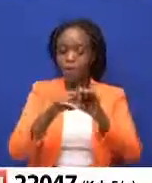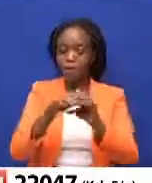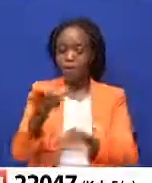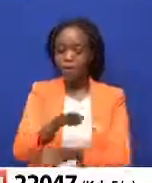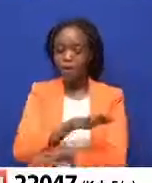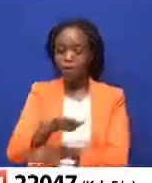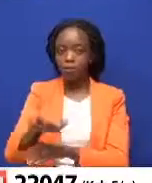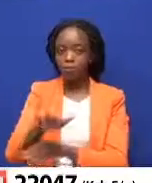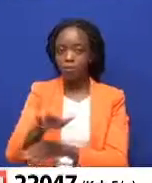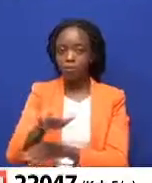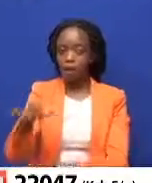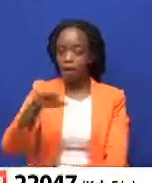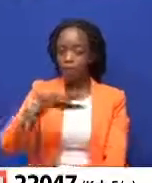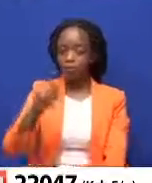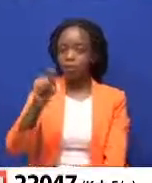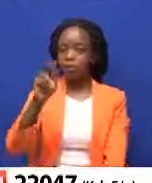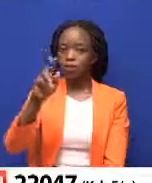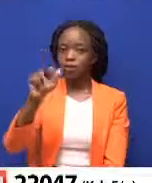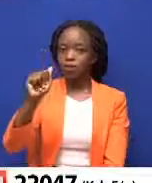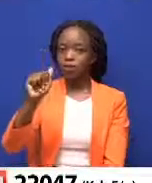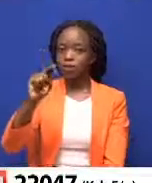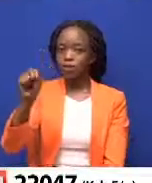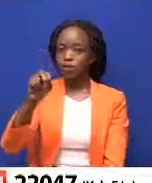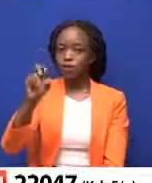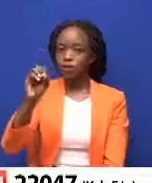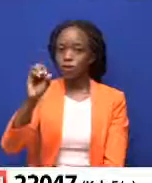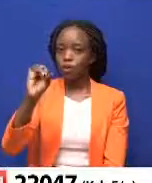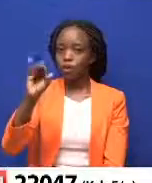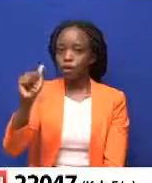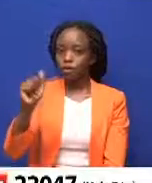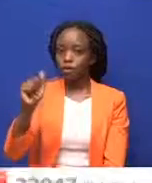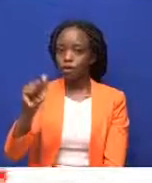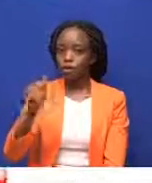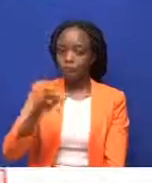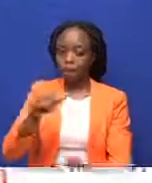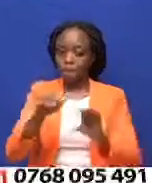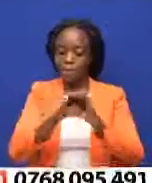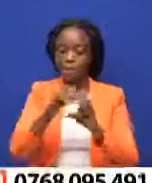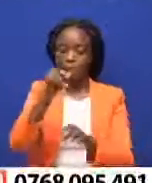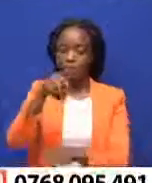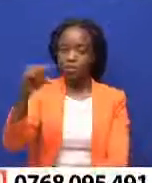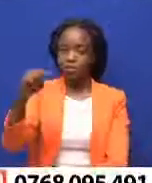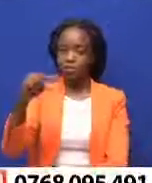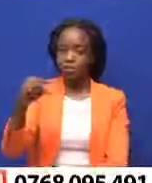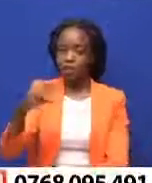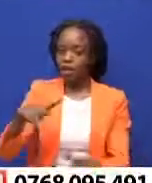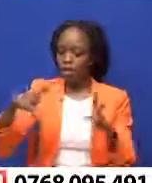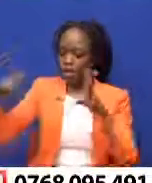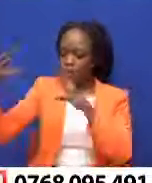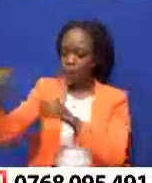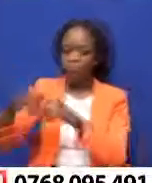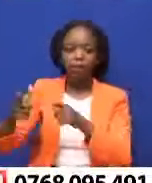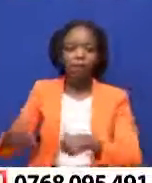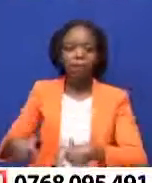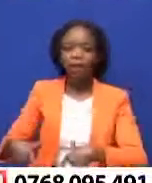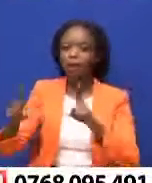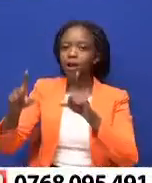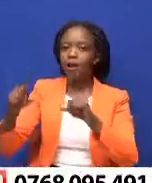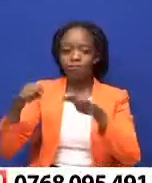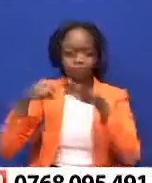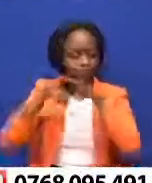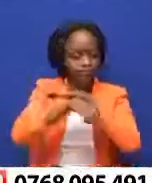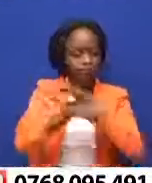for Kwanza in Trans Nzoia County, who is a member of the OPG, went there, but he was not allowed to go in.